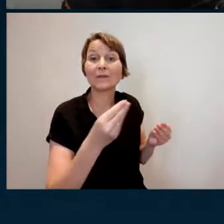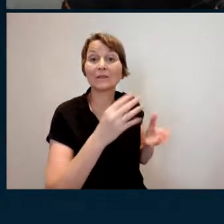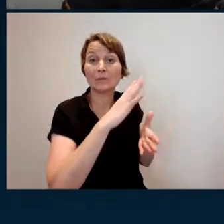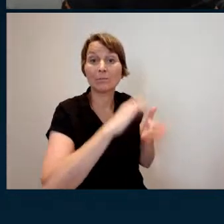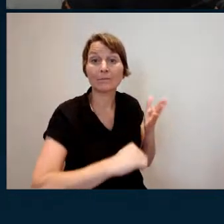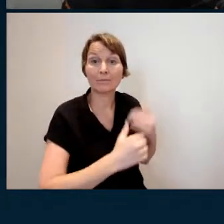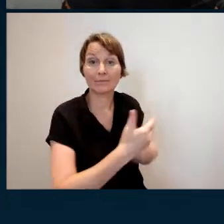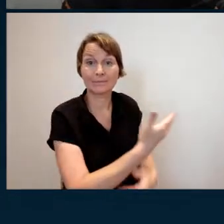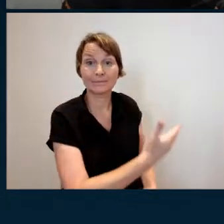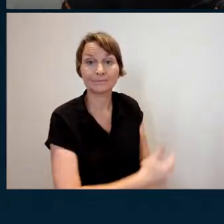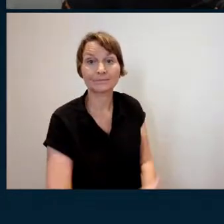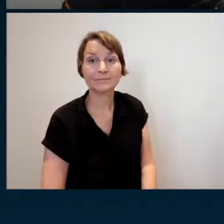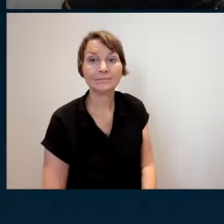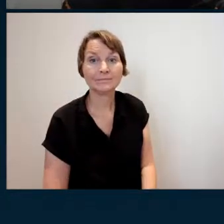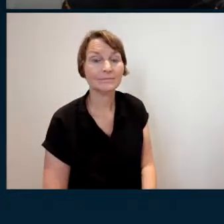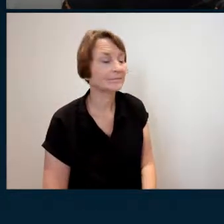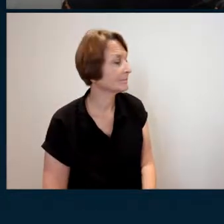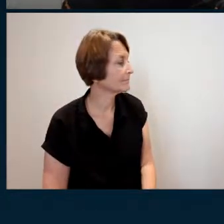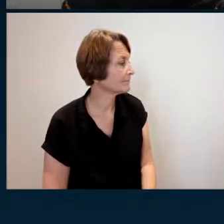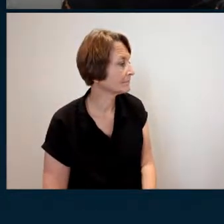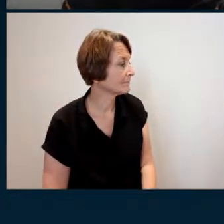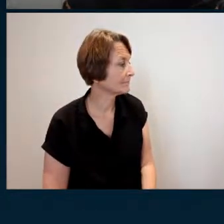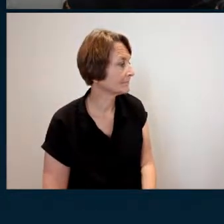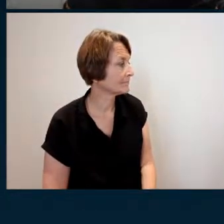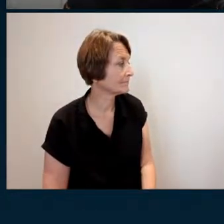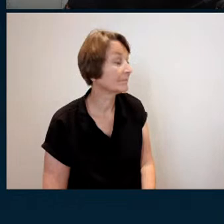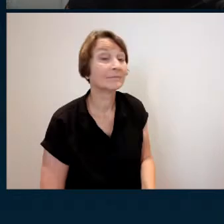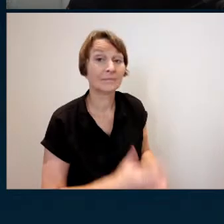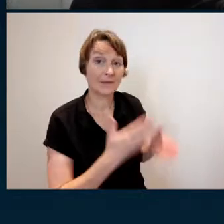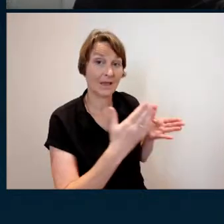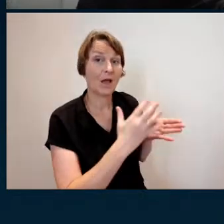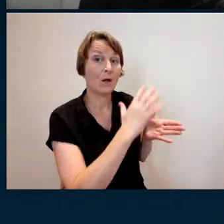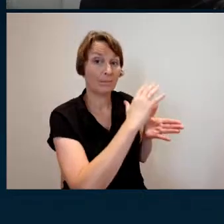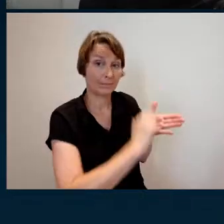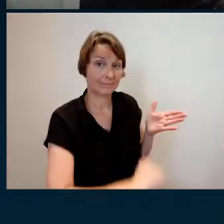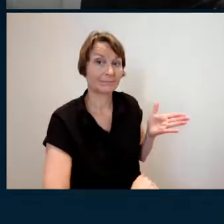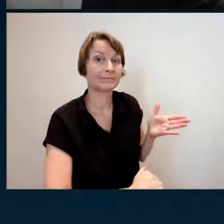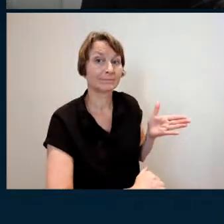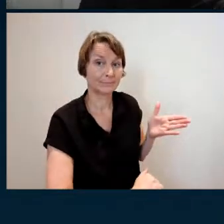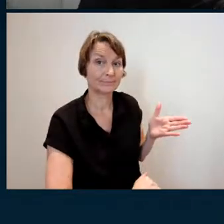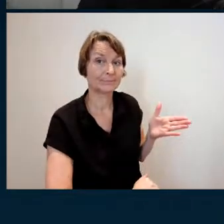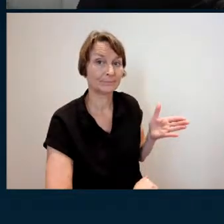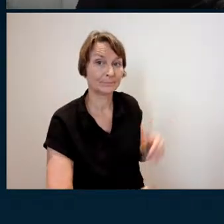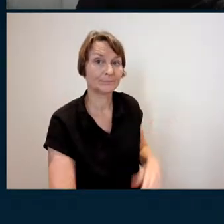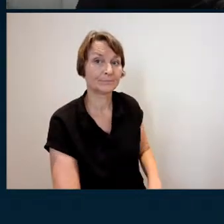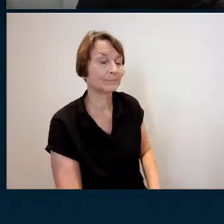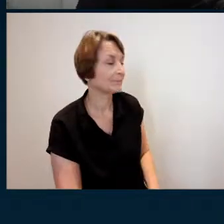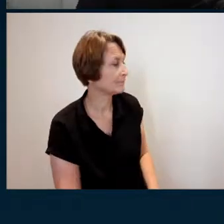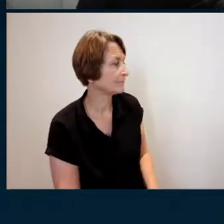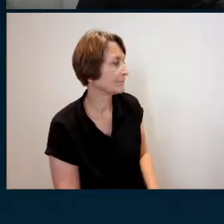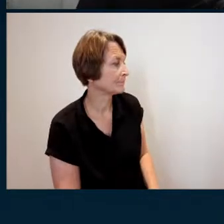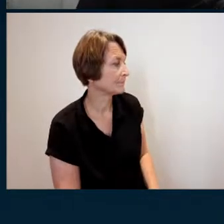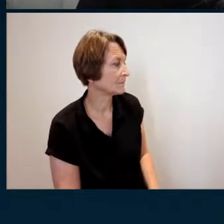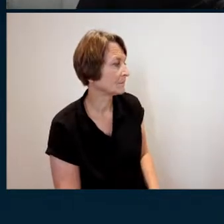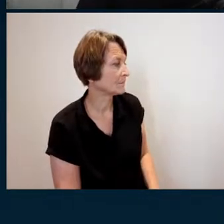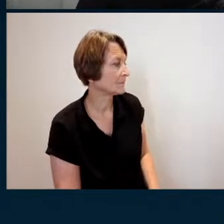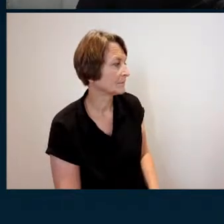And it says it's removing it. And it's pretty much remove AZ resource.